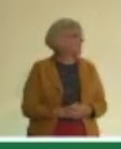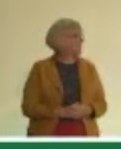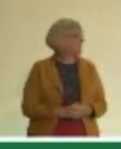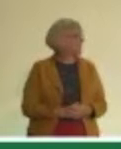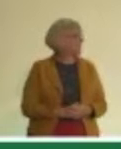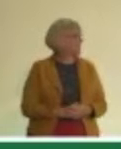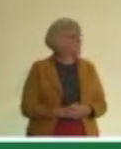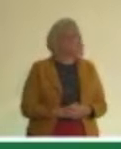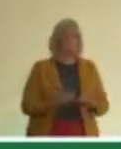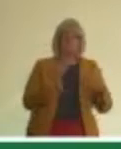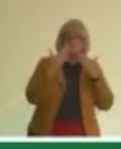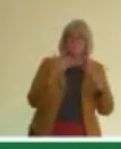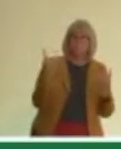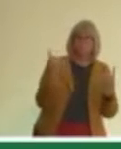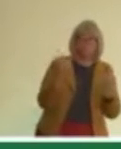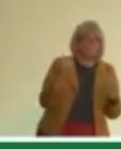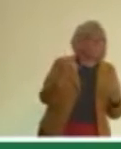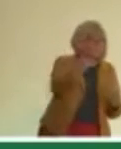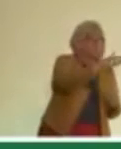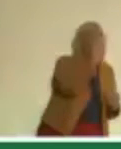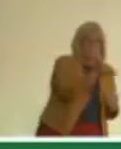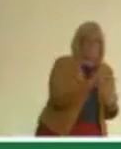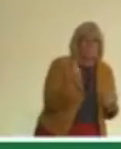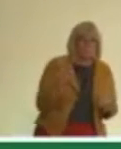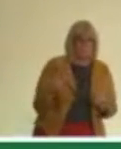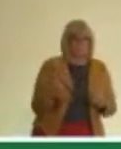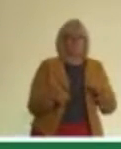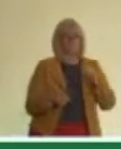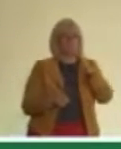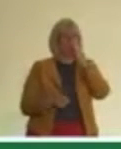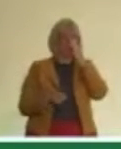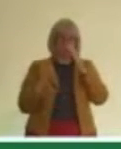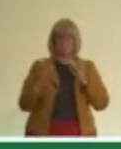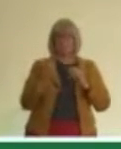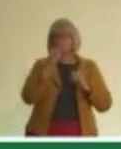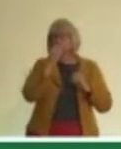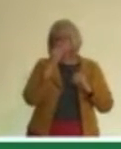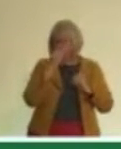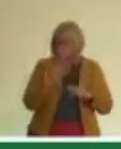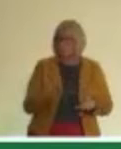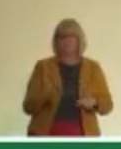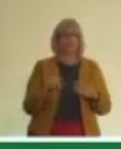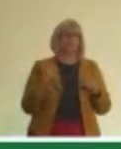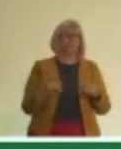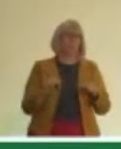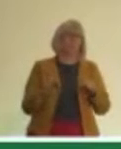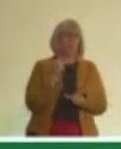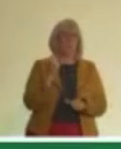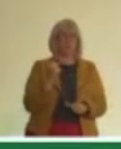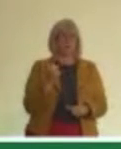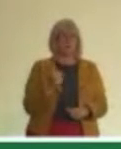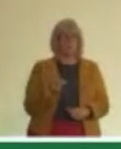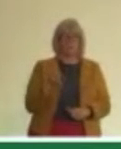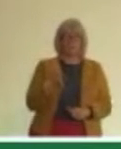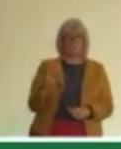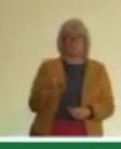You don't know who it is yet? Maybe you do. This was beautiful in itself, but it was made even more brilliant by the fact she defeated